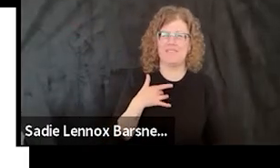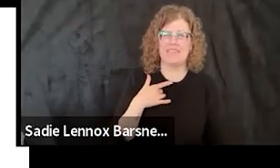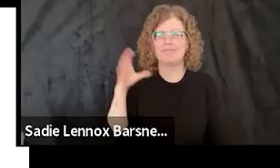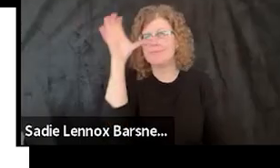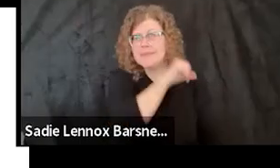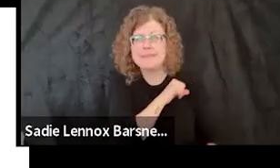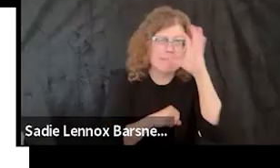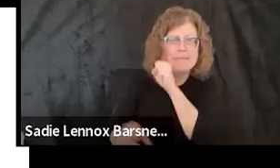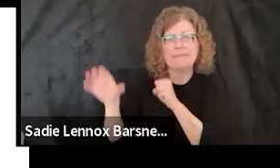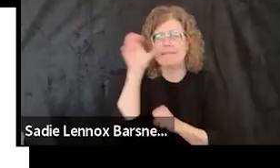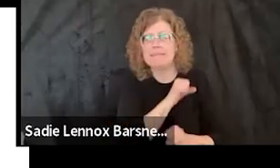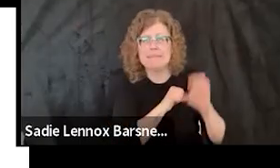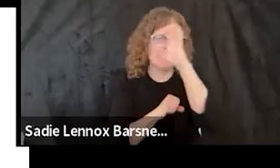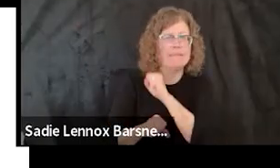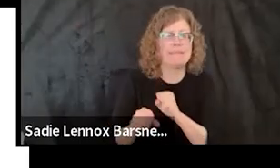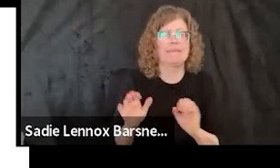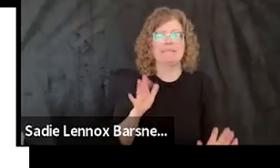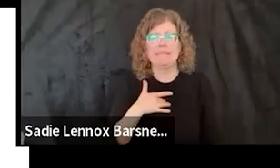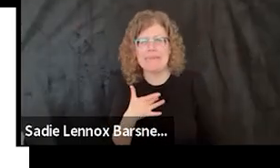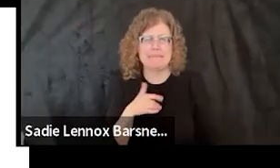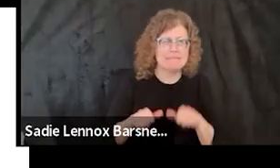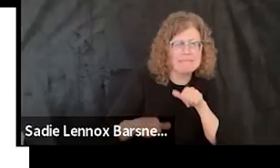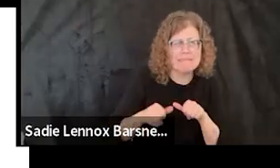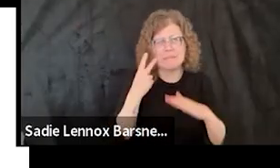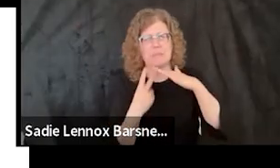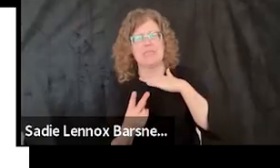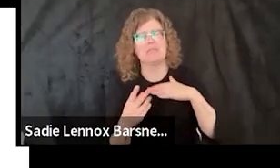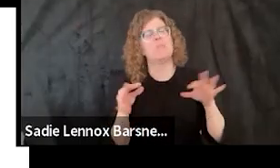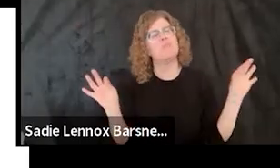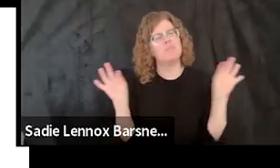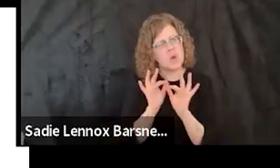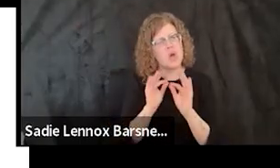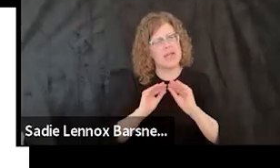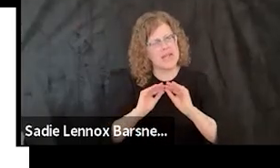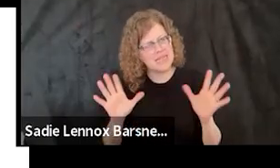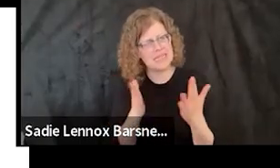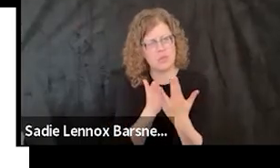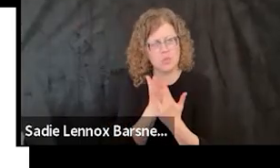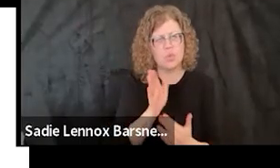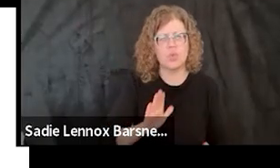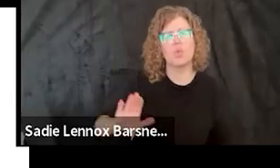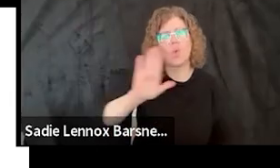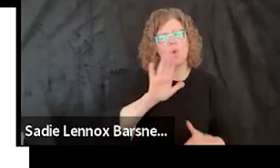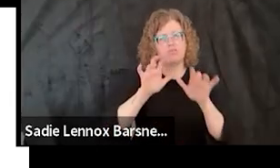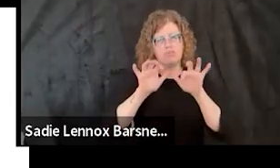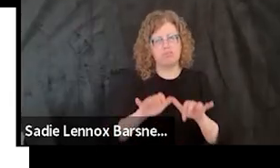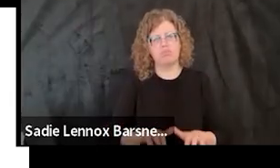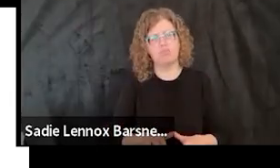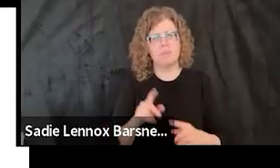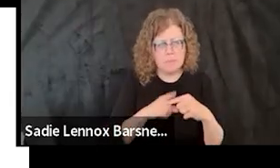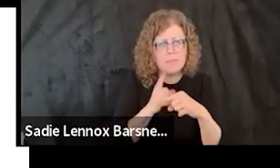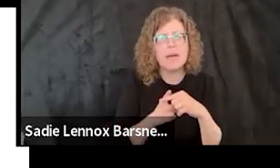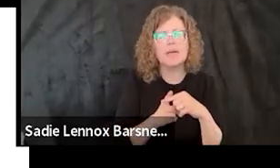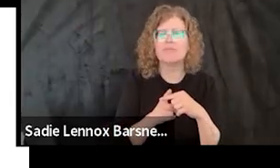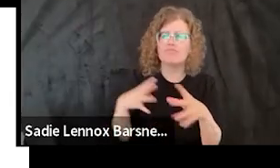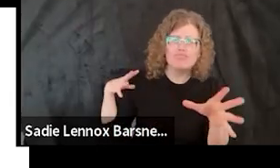You should be honest and show an awareness of where you are in your practice and career, where and how you fit, or even